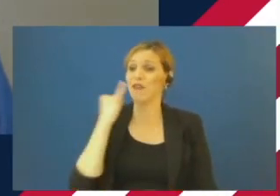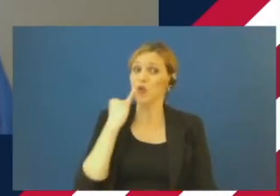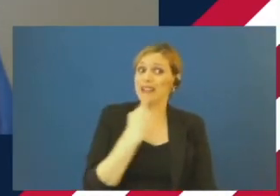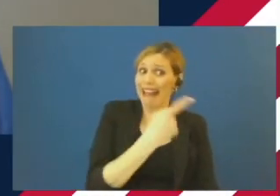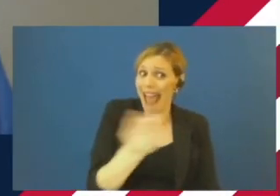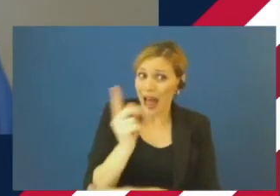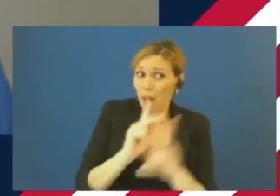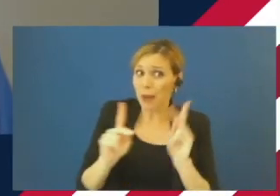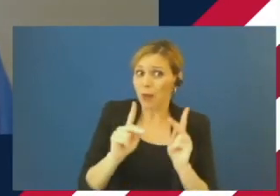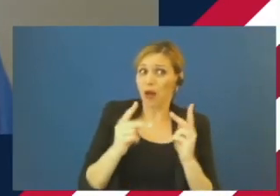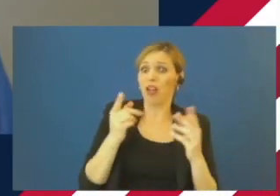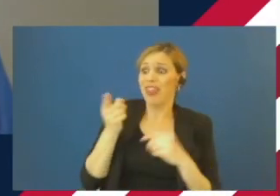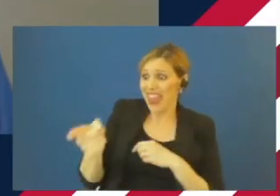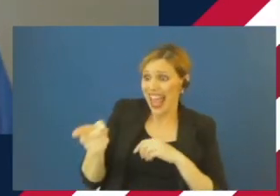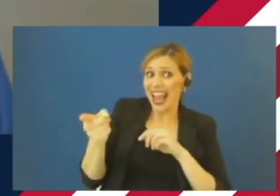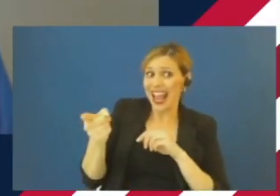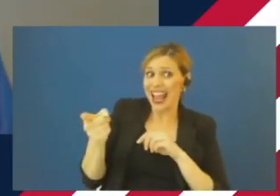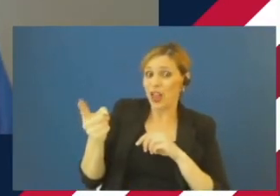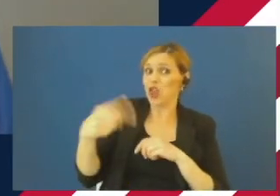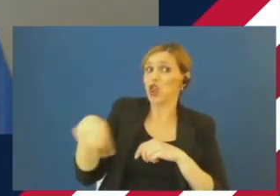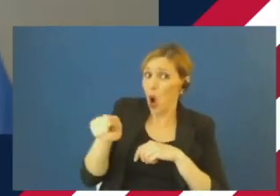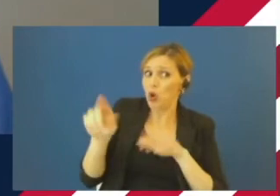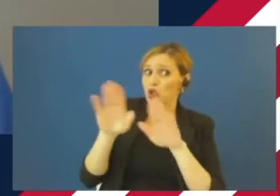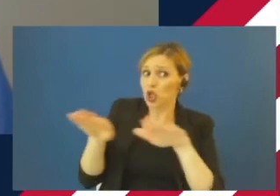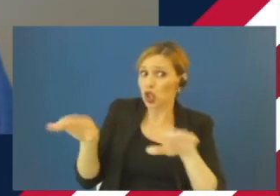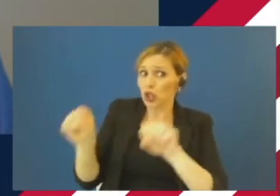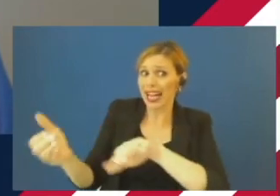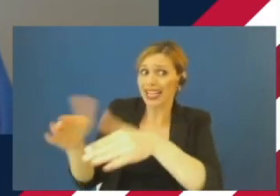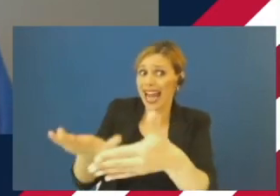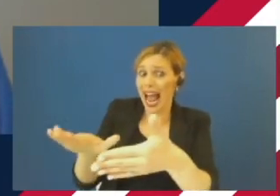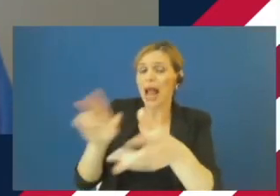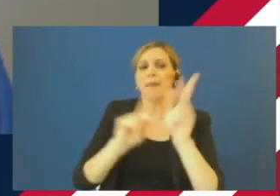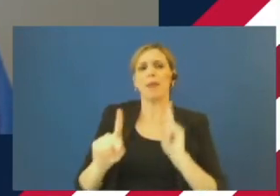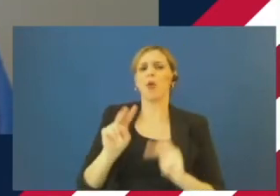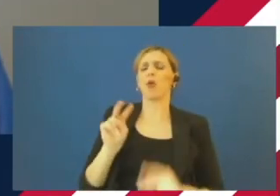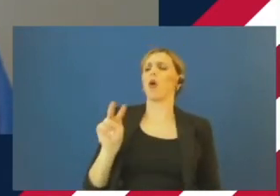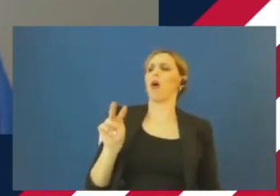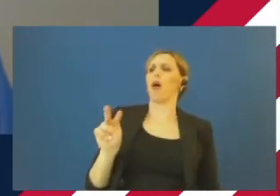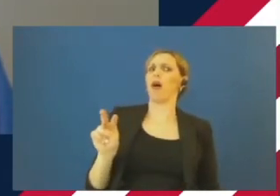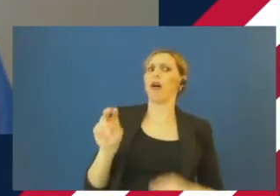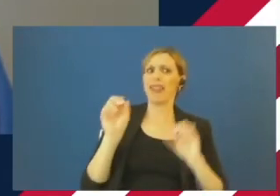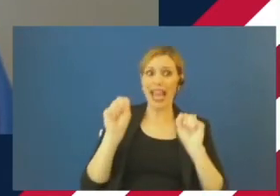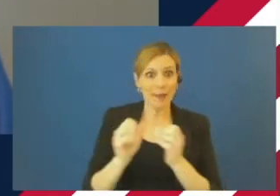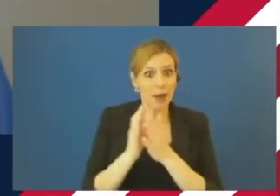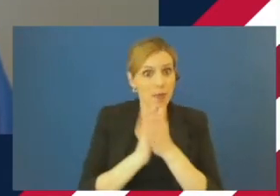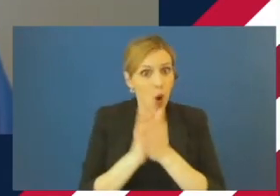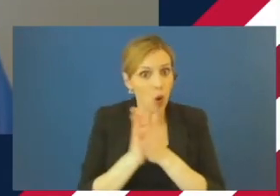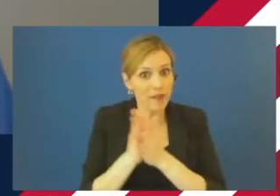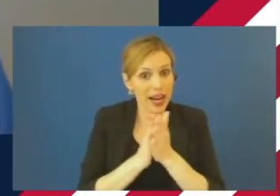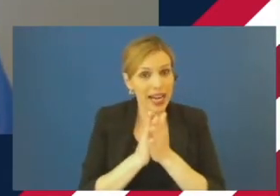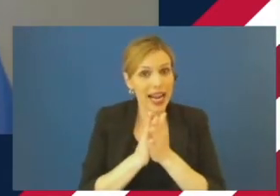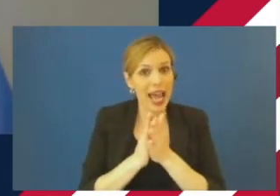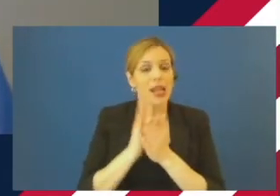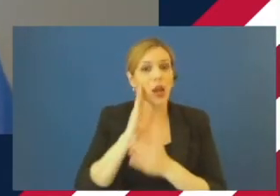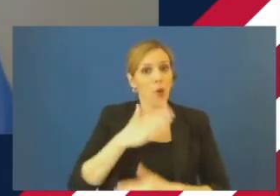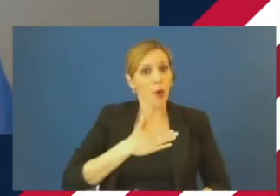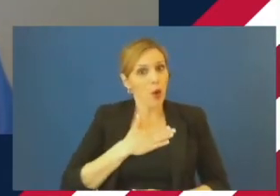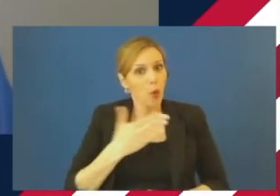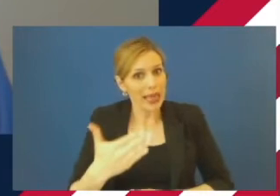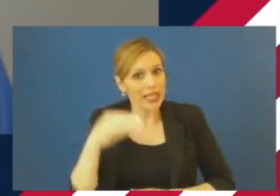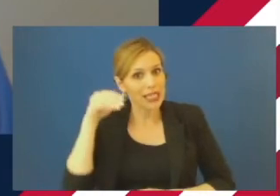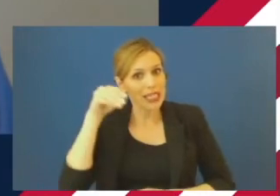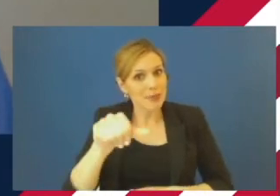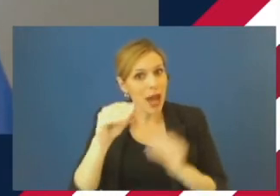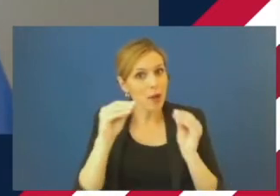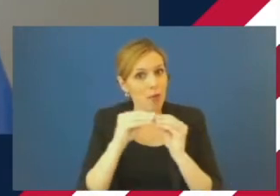they're also motivated that they're willing to spend, if needed, a little bit more on clean energy. But more and more, we're